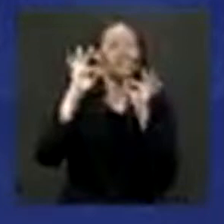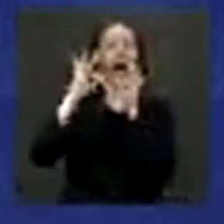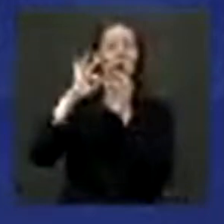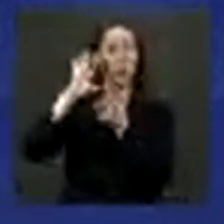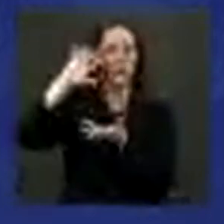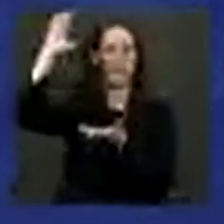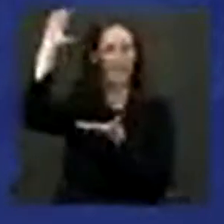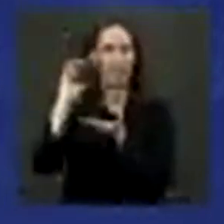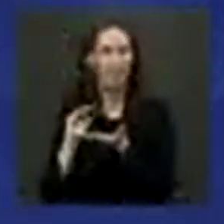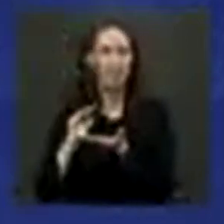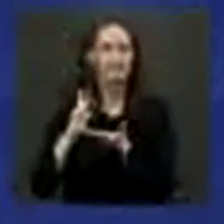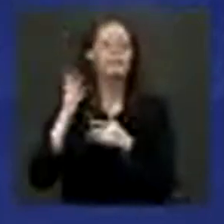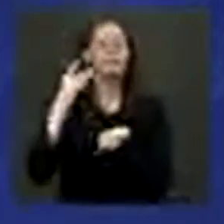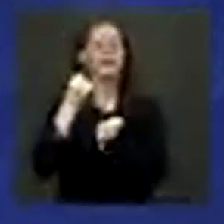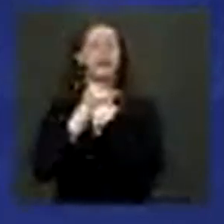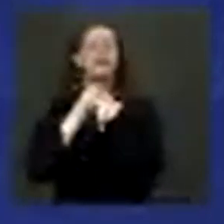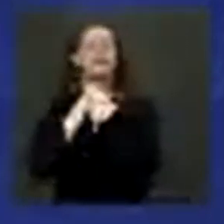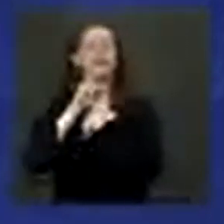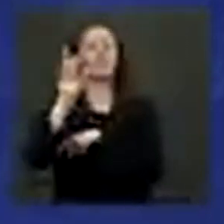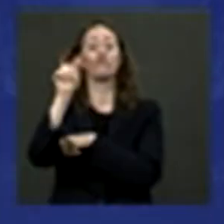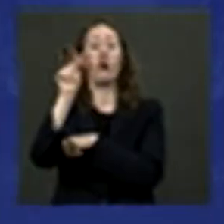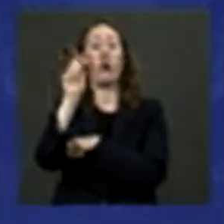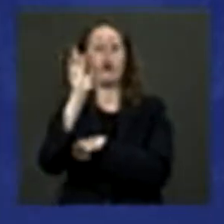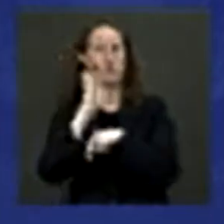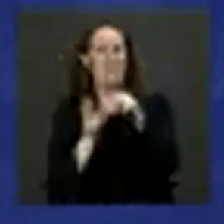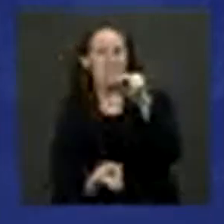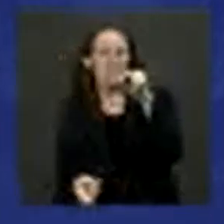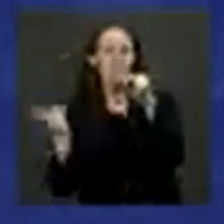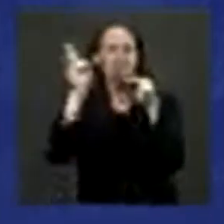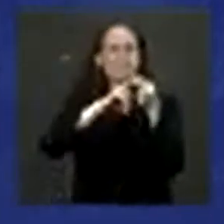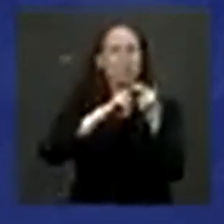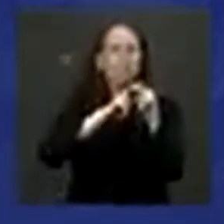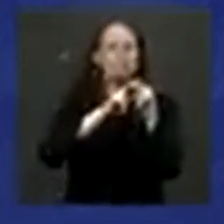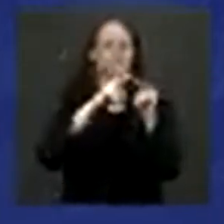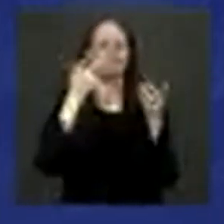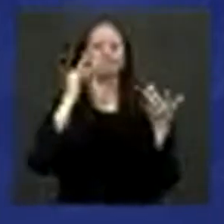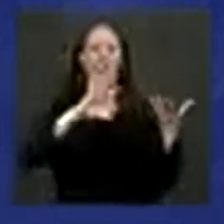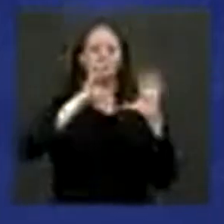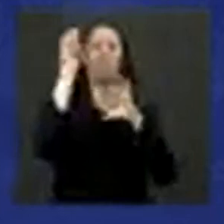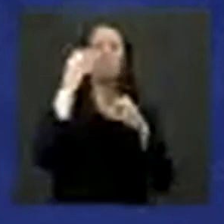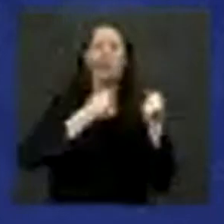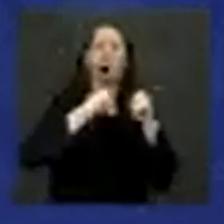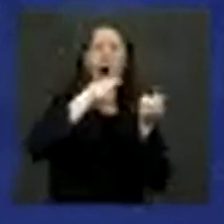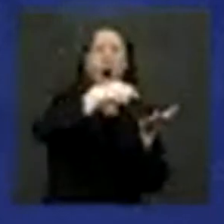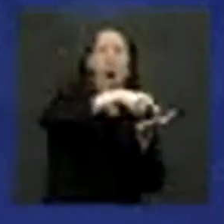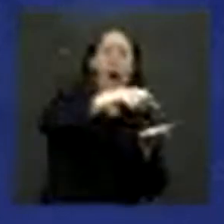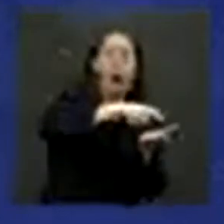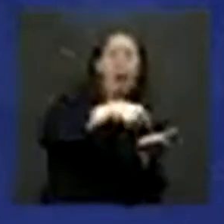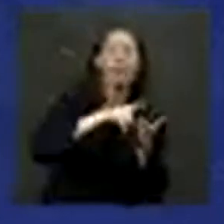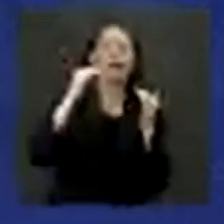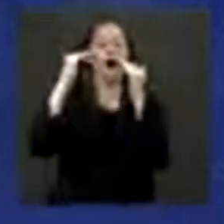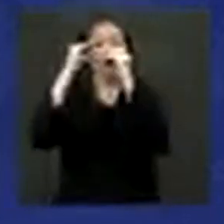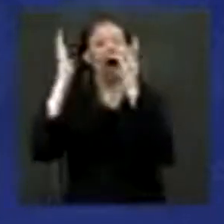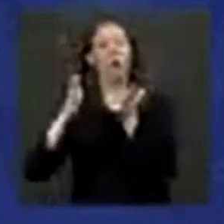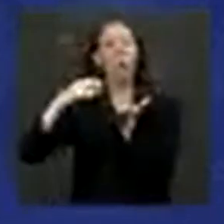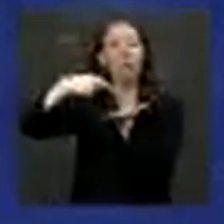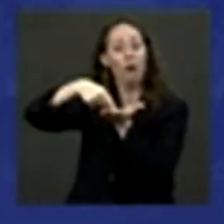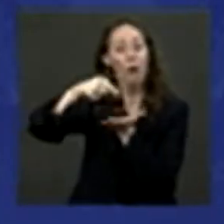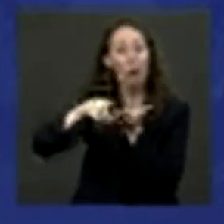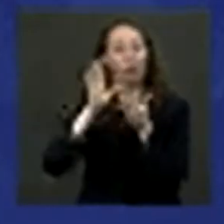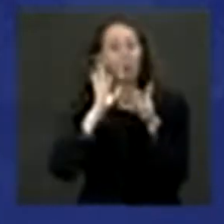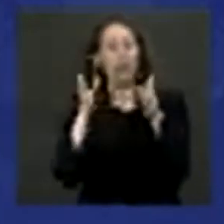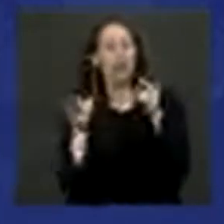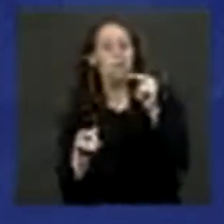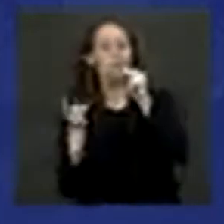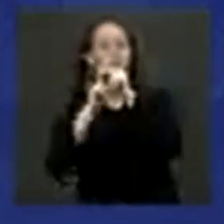ultimately raise their mortgage payments and car payments. And the American people, look, I just say it this way.